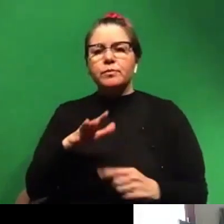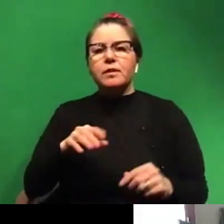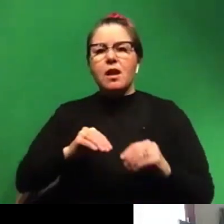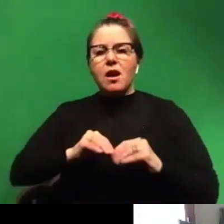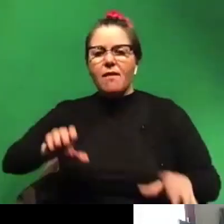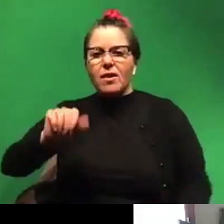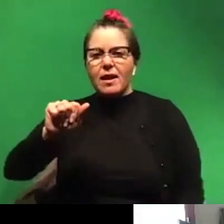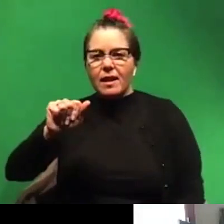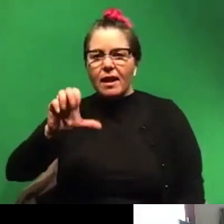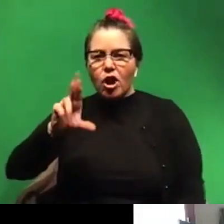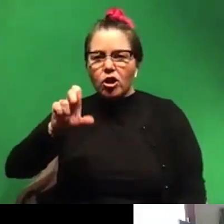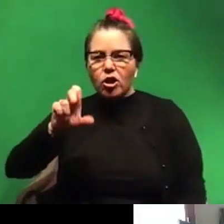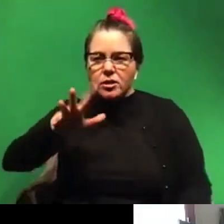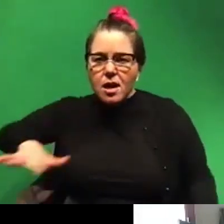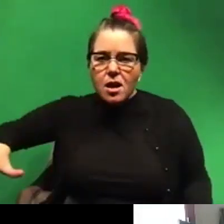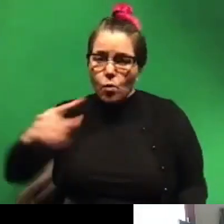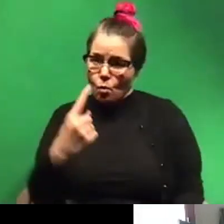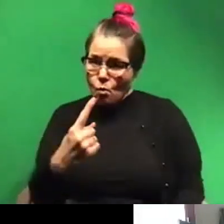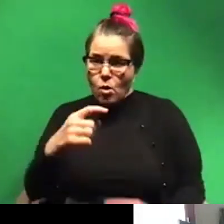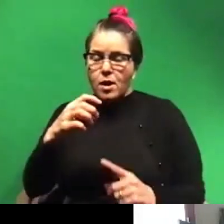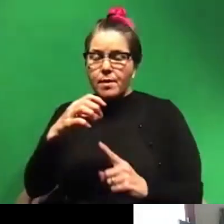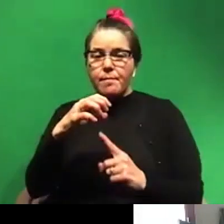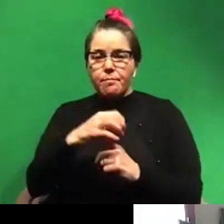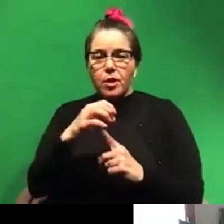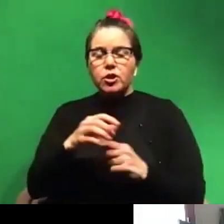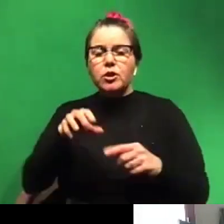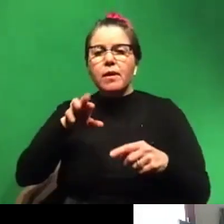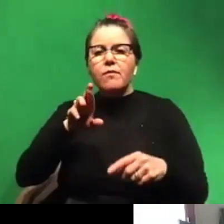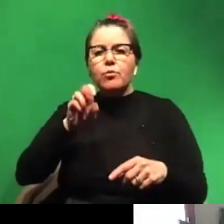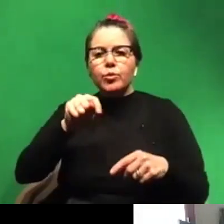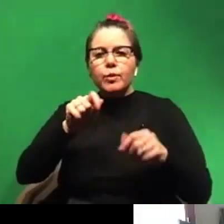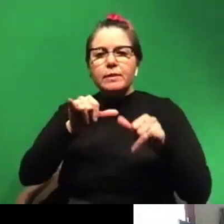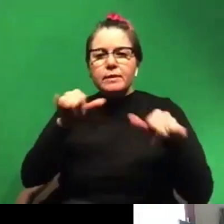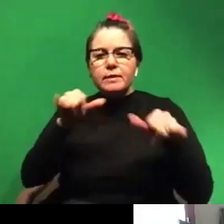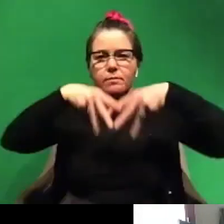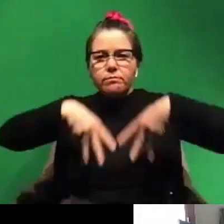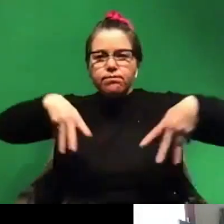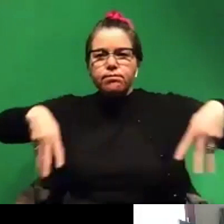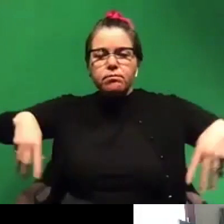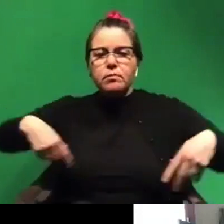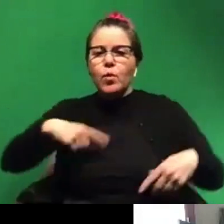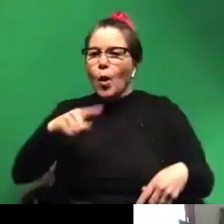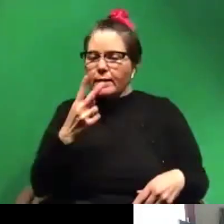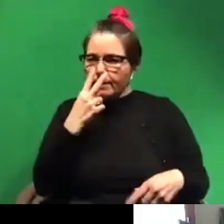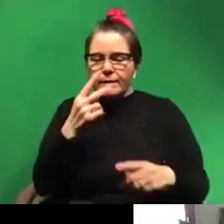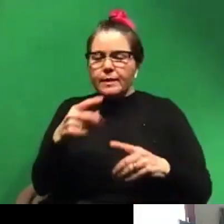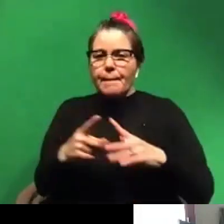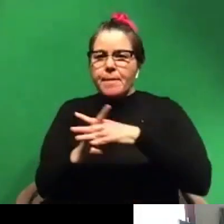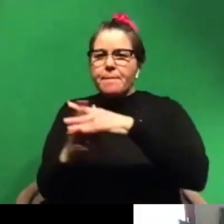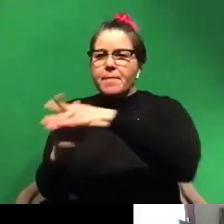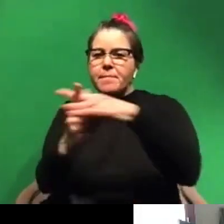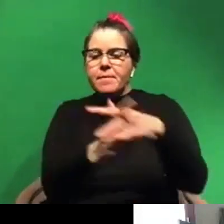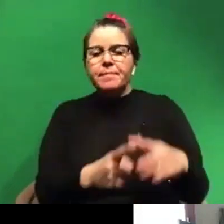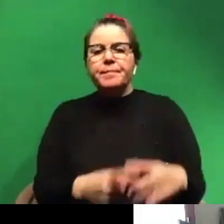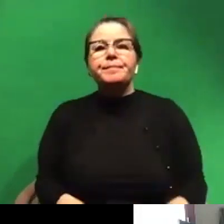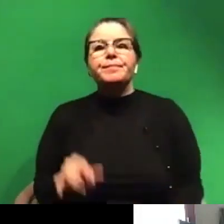of land. A single mushroom that has root system underneath the land, and we only see the little mushrooms on top. So I think that